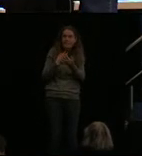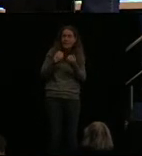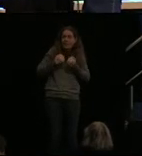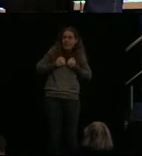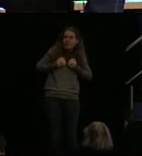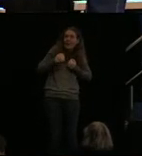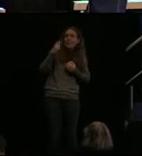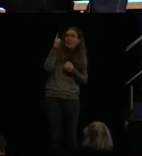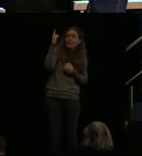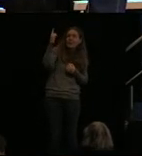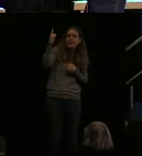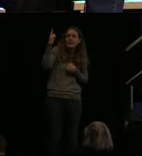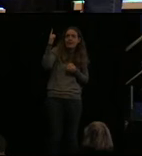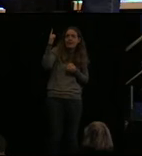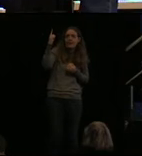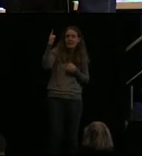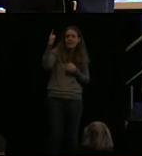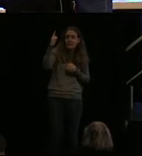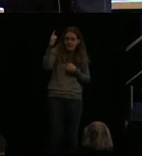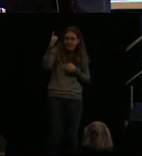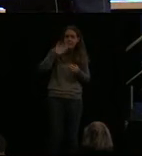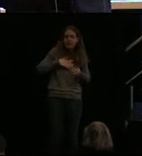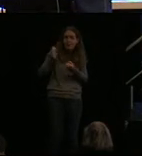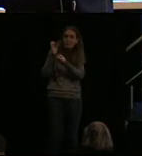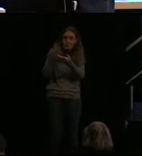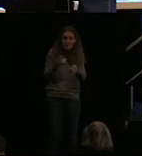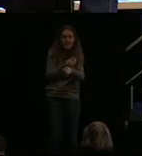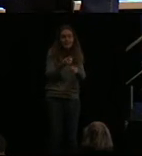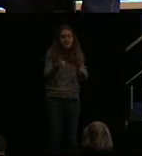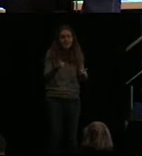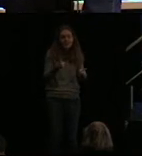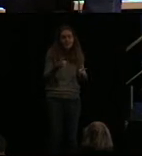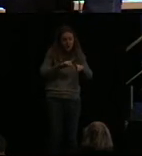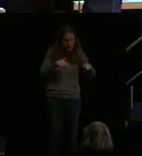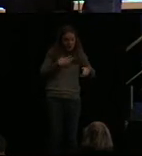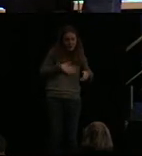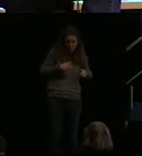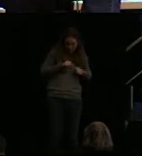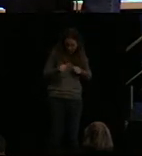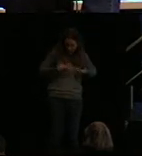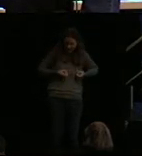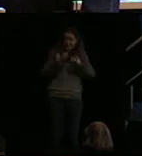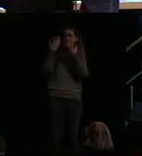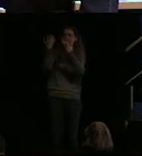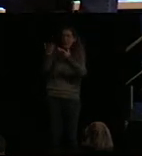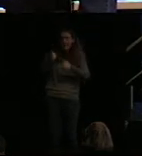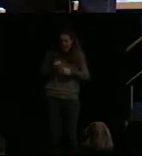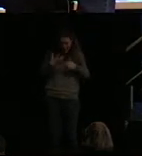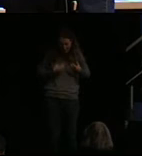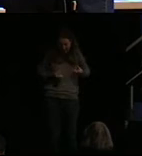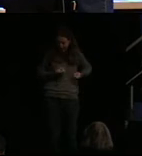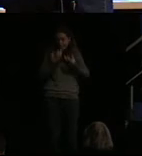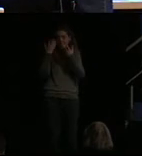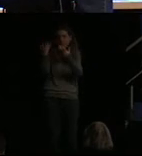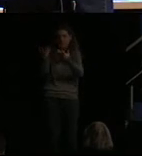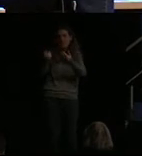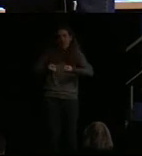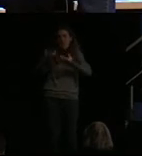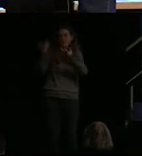God. And we want to give to you the best that we are, the best that we have, Lord, as an